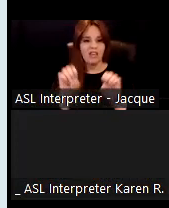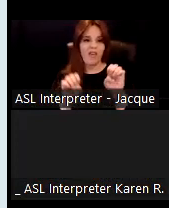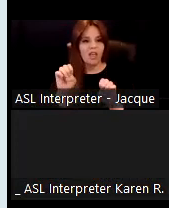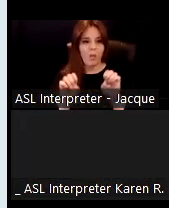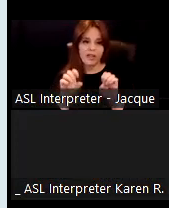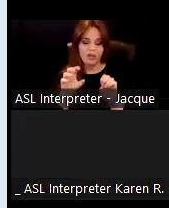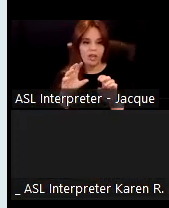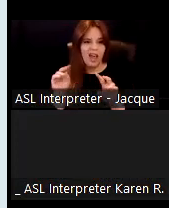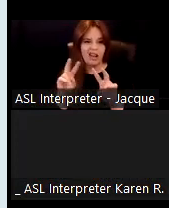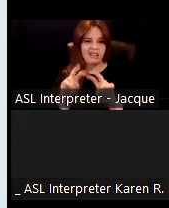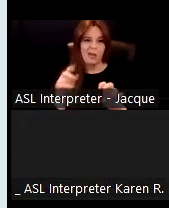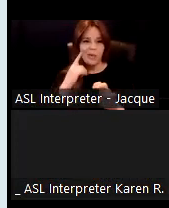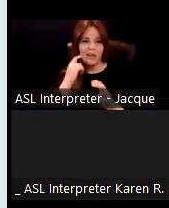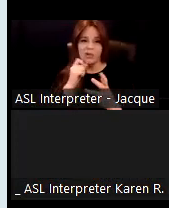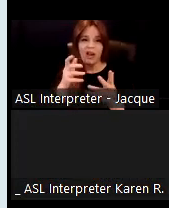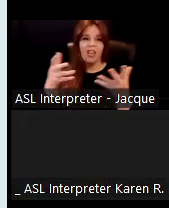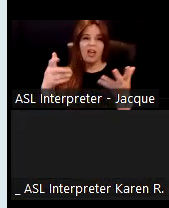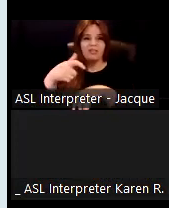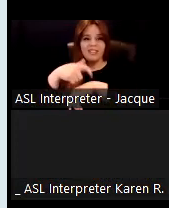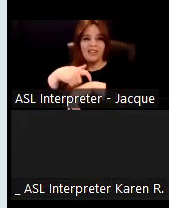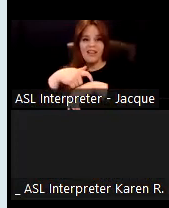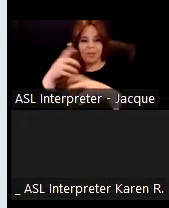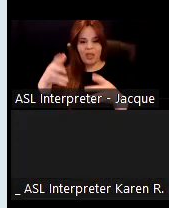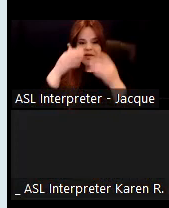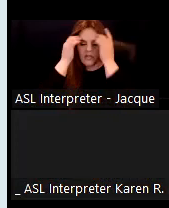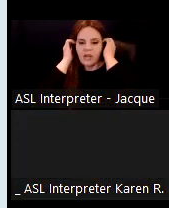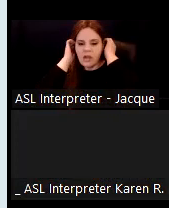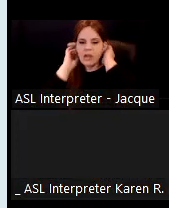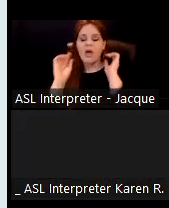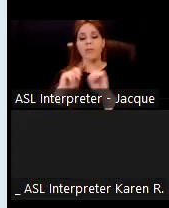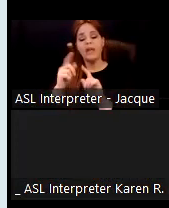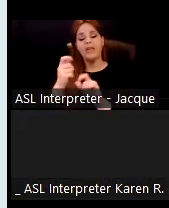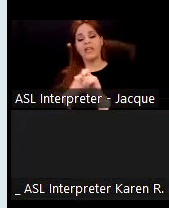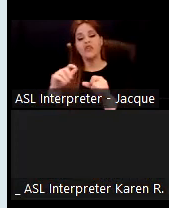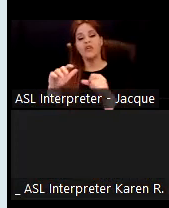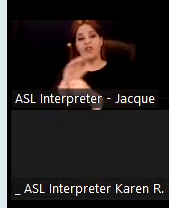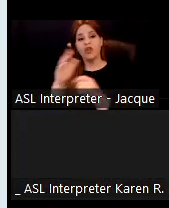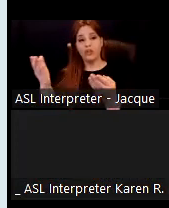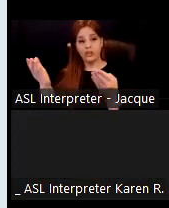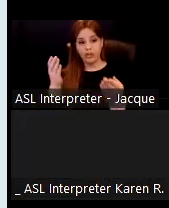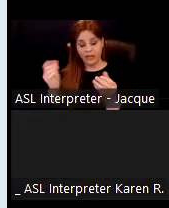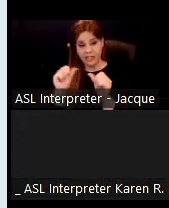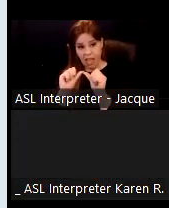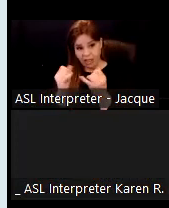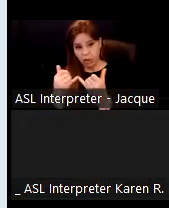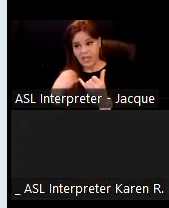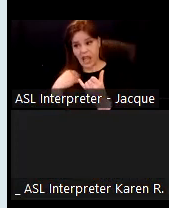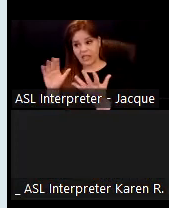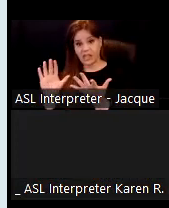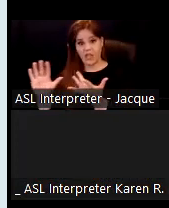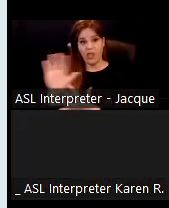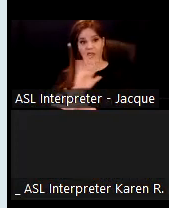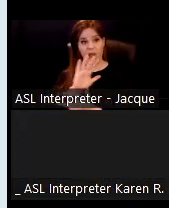of time, but each agency, each full service agency has their own approach to